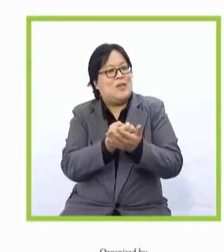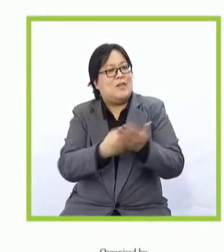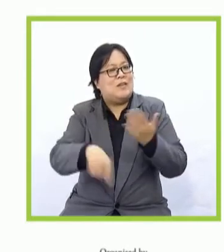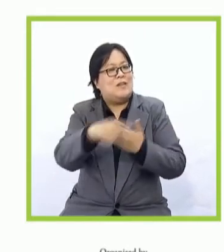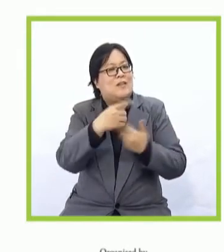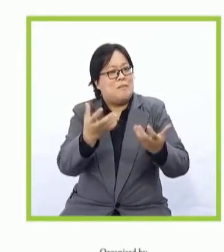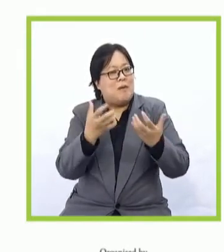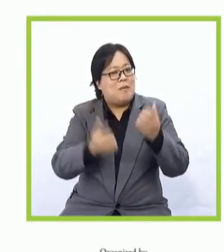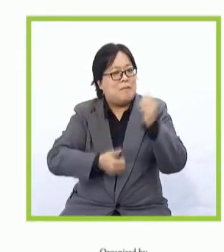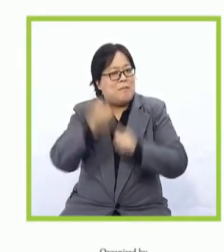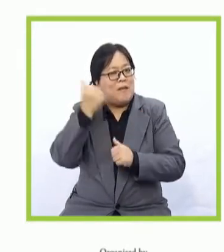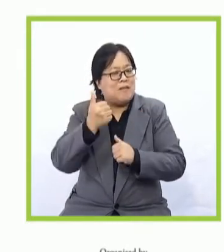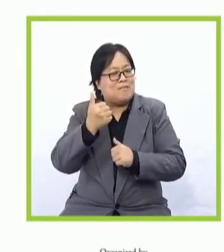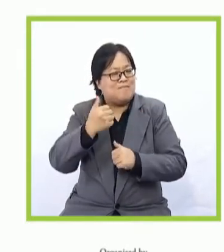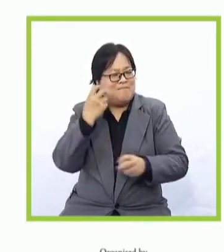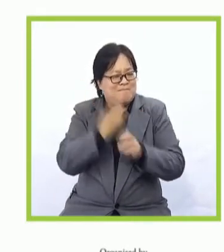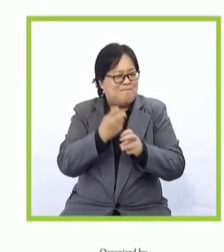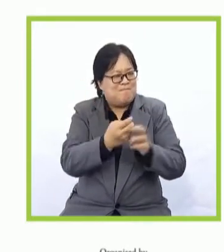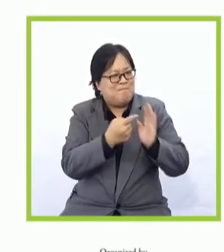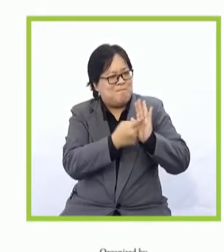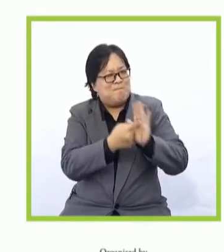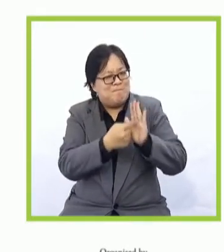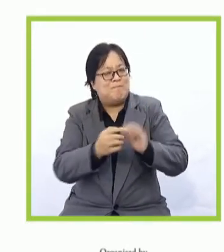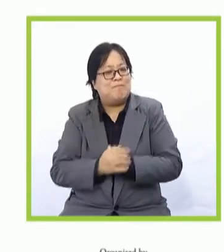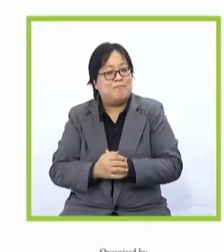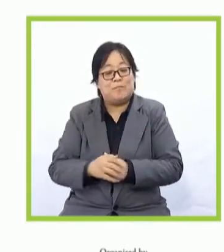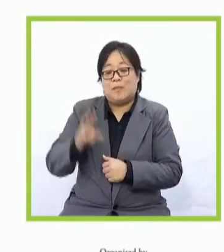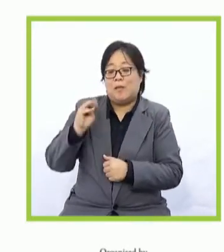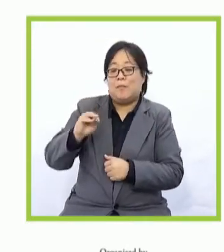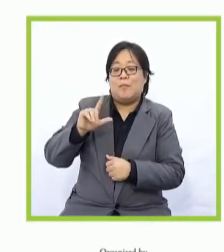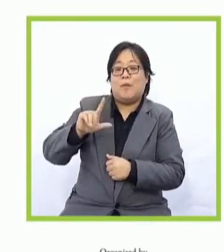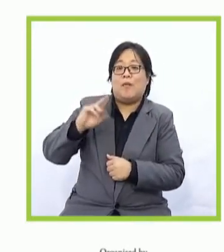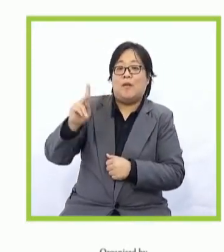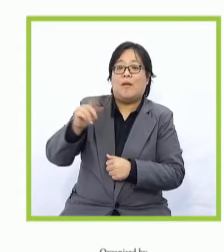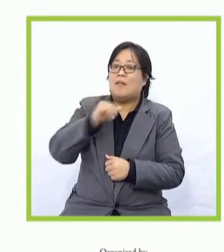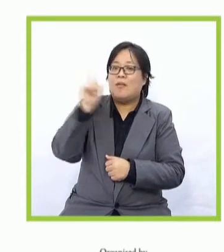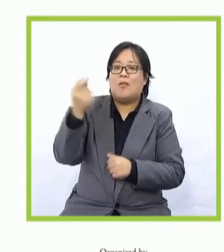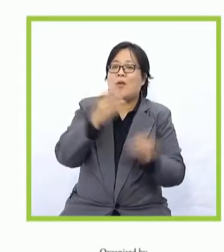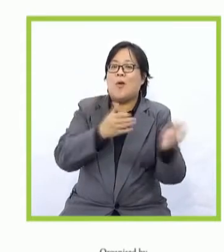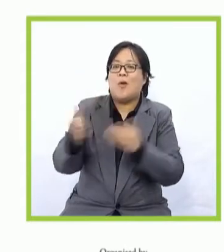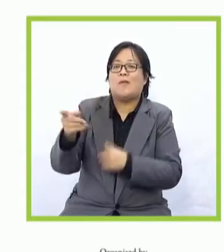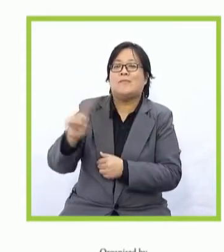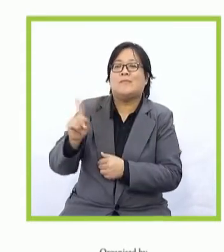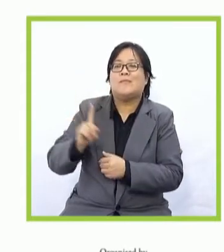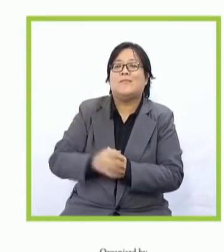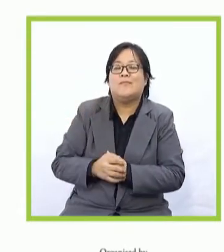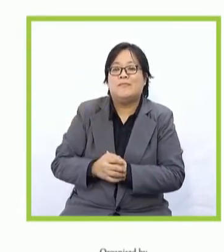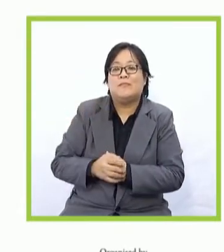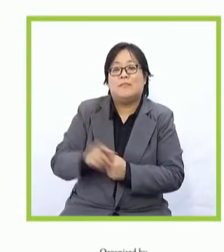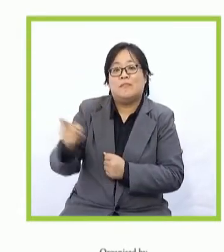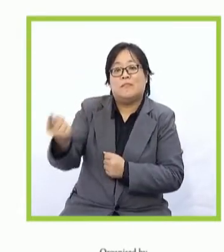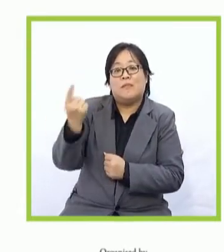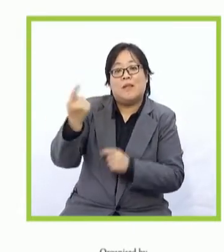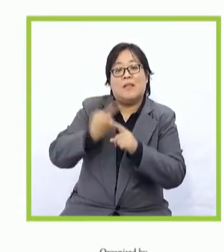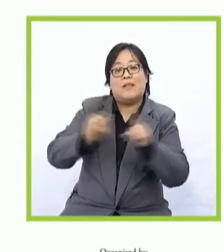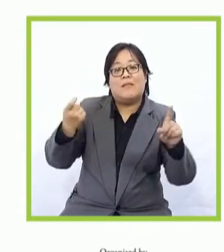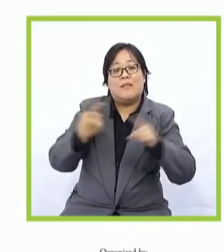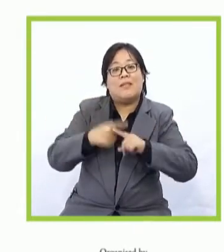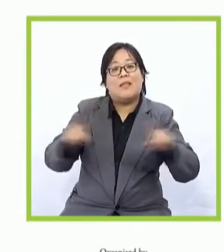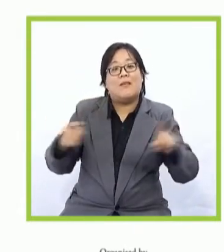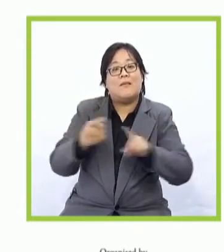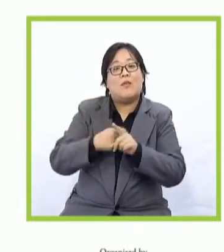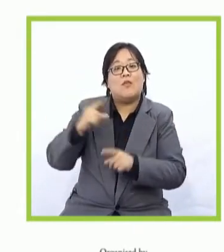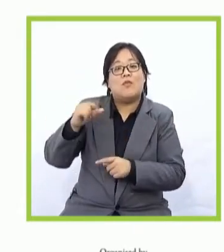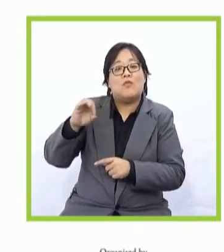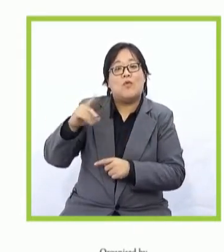to win the struggle. Martin Luther King was not the organizer. He himself, who was from a different town, from Atlanta, Georgia,